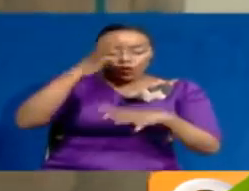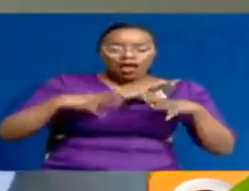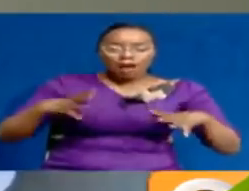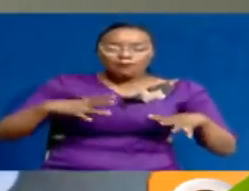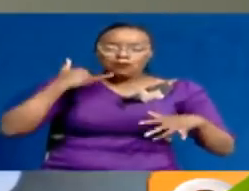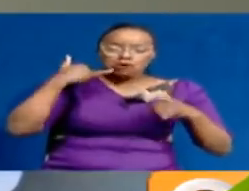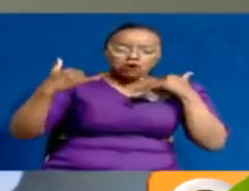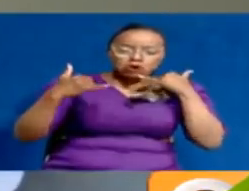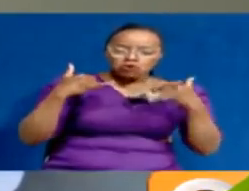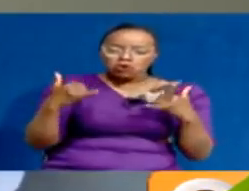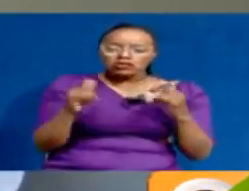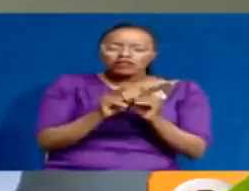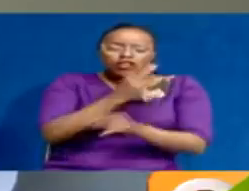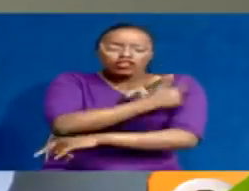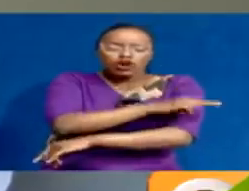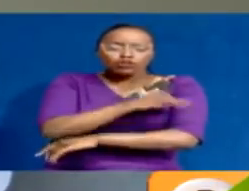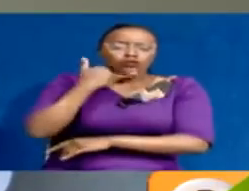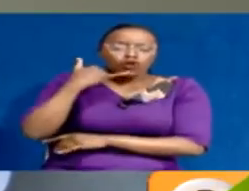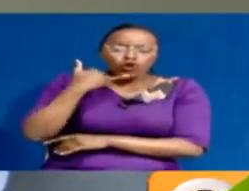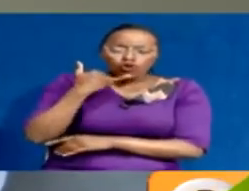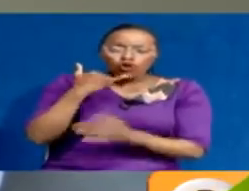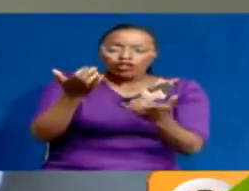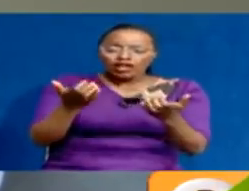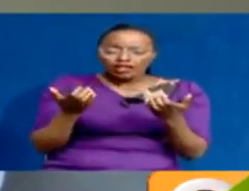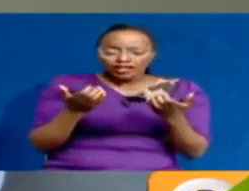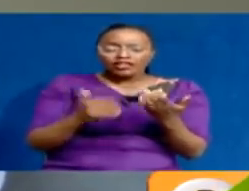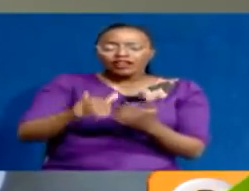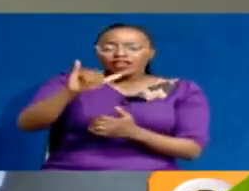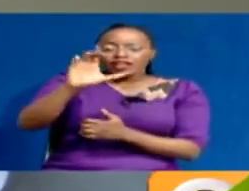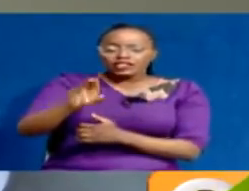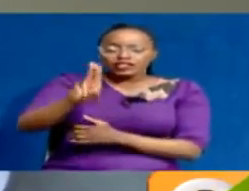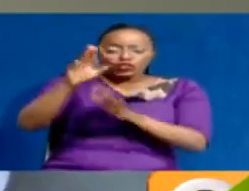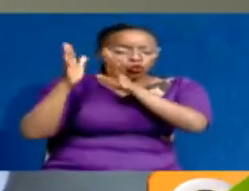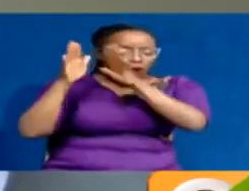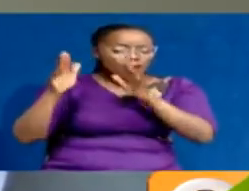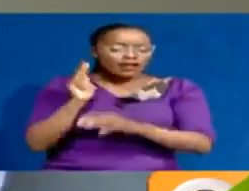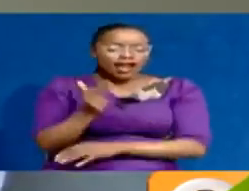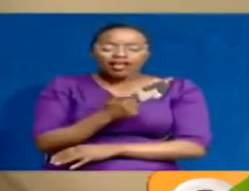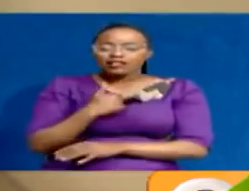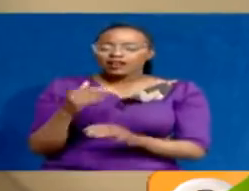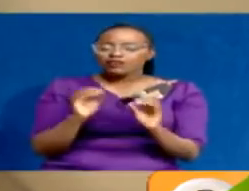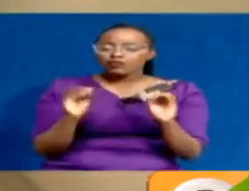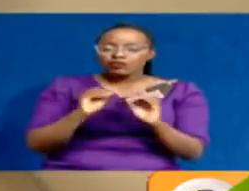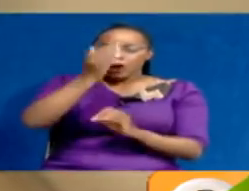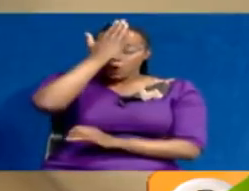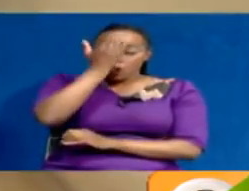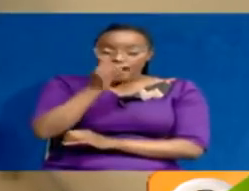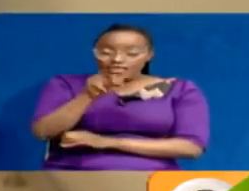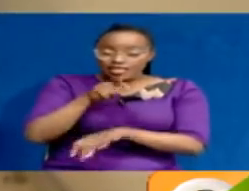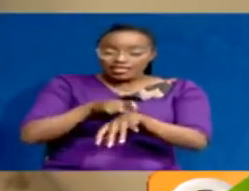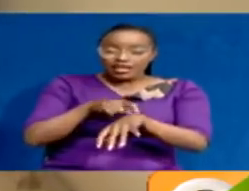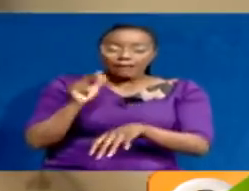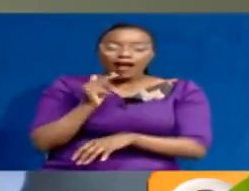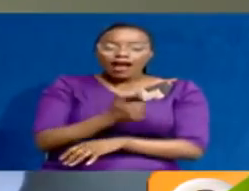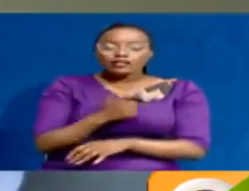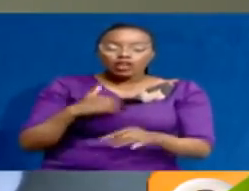were calling and hospitals were calling in need of the critical care beds, and we did not have them because at that point